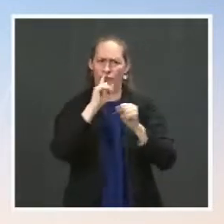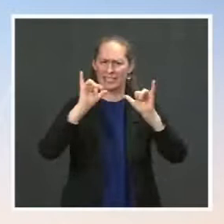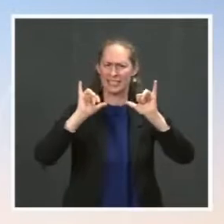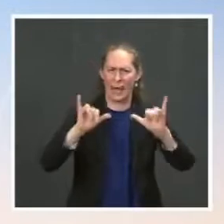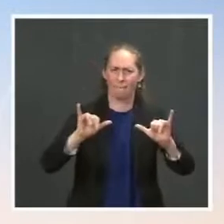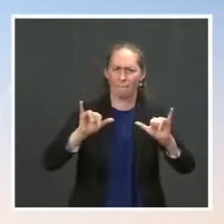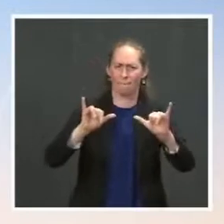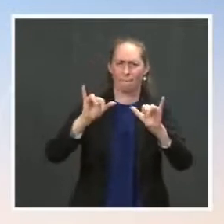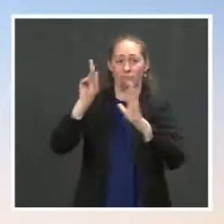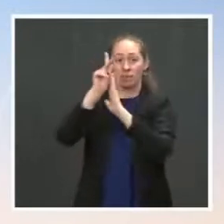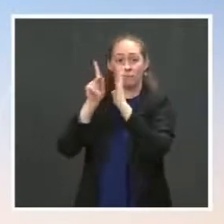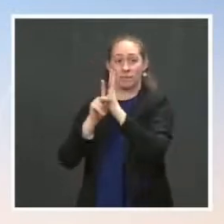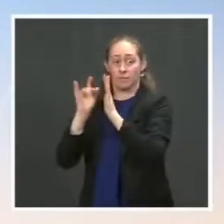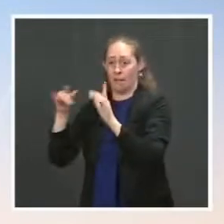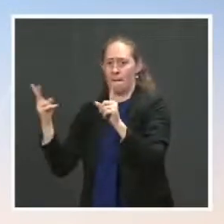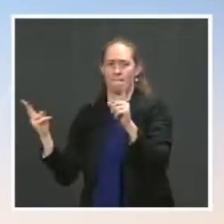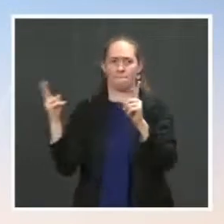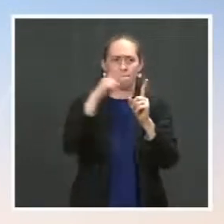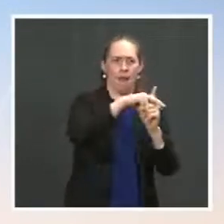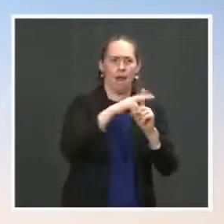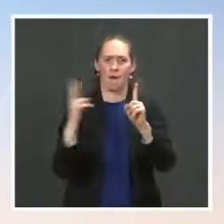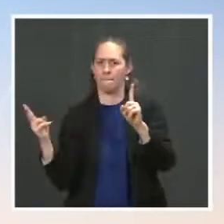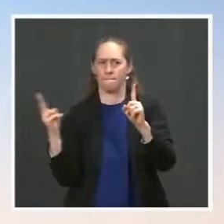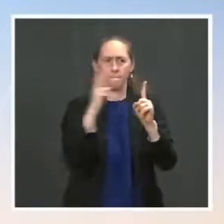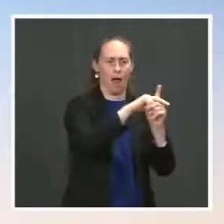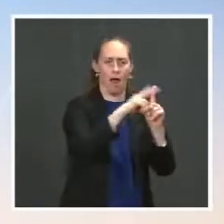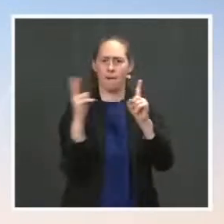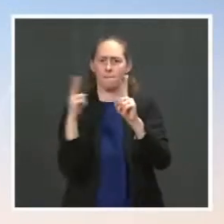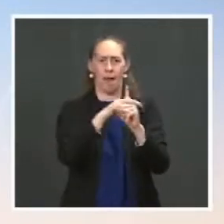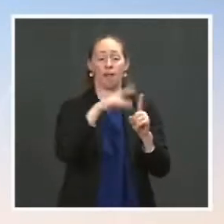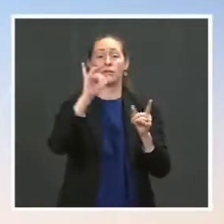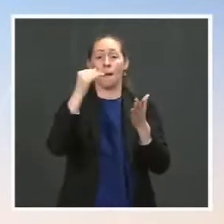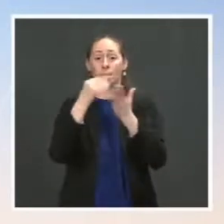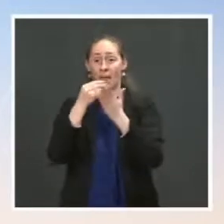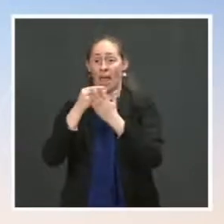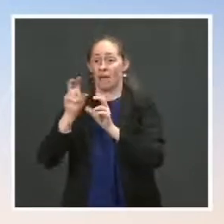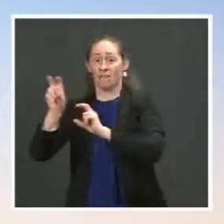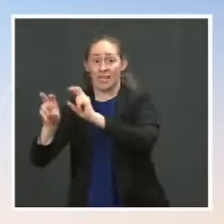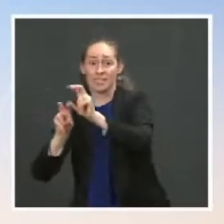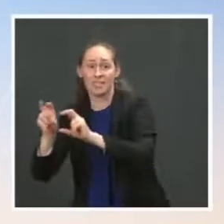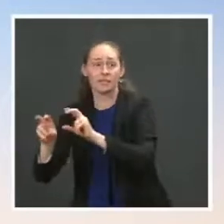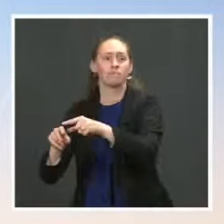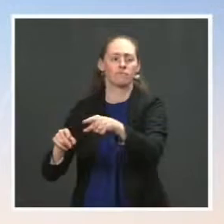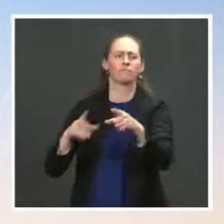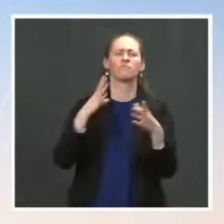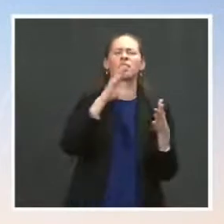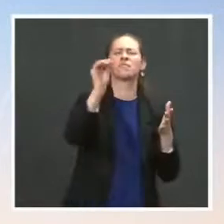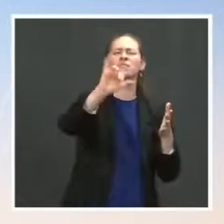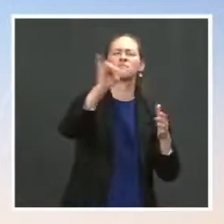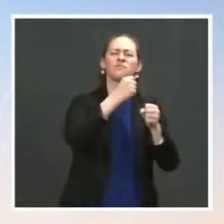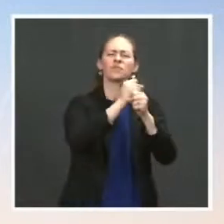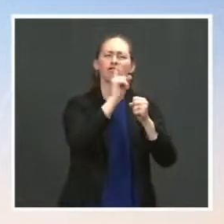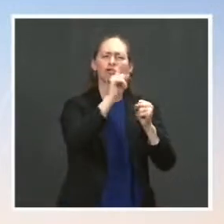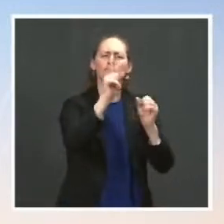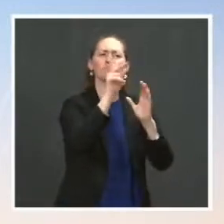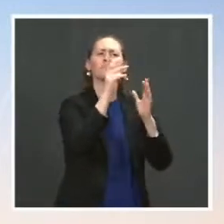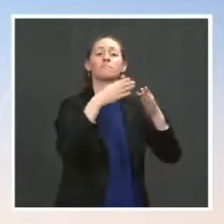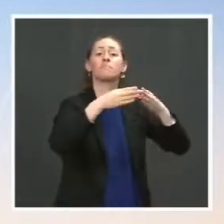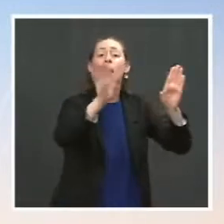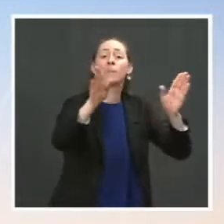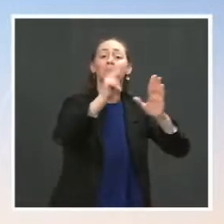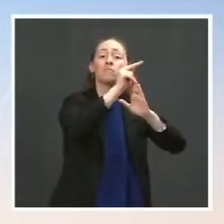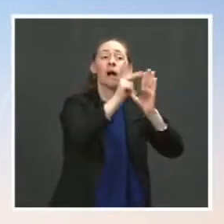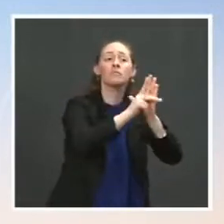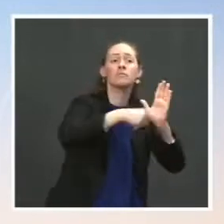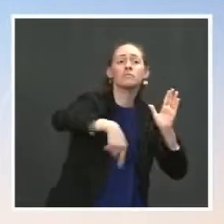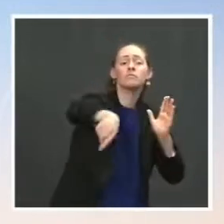are well spent. And yes, we got to make sure that they actually meet the public policy goals that are motivating us to do this in the first place.